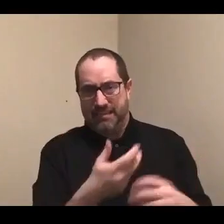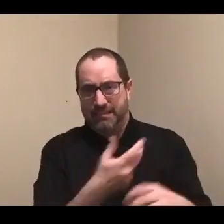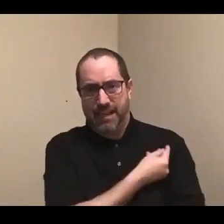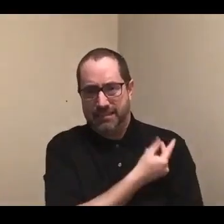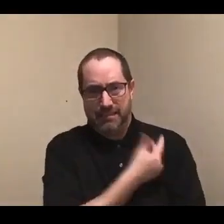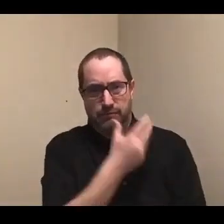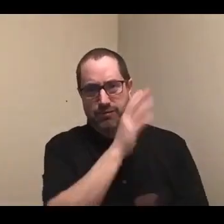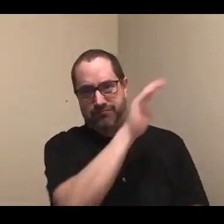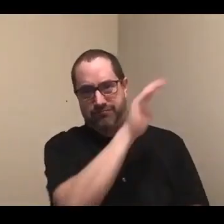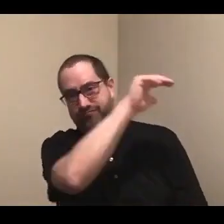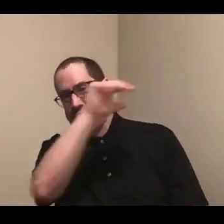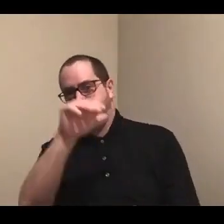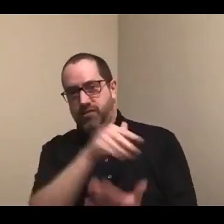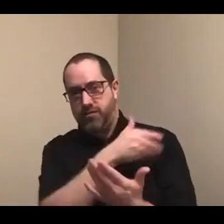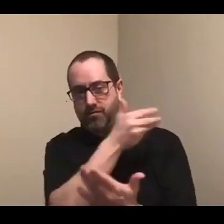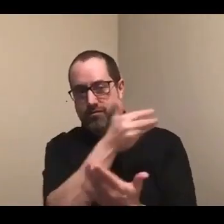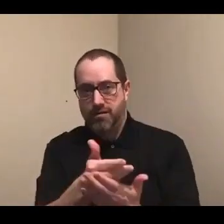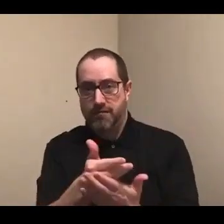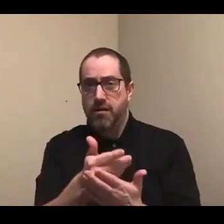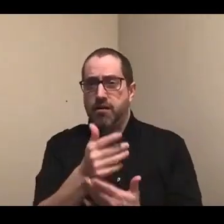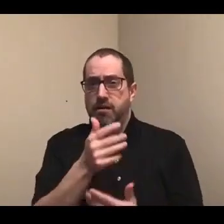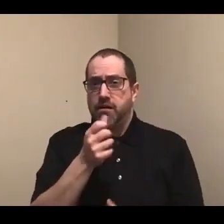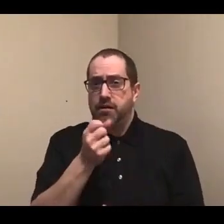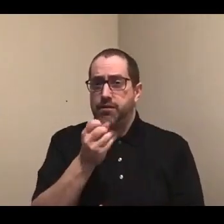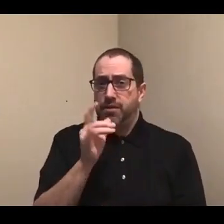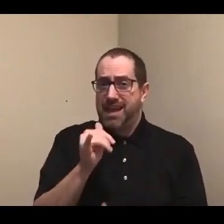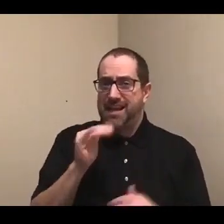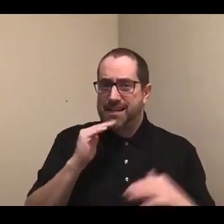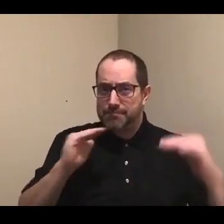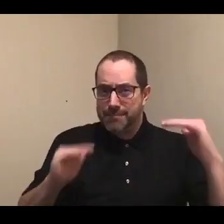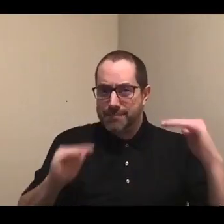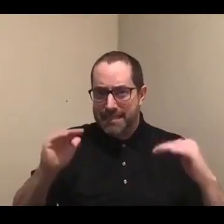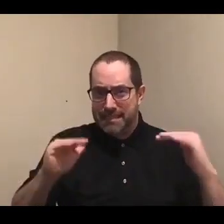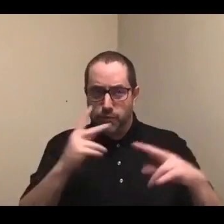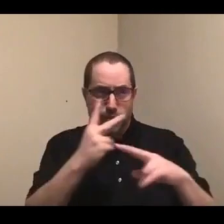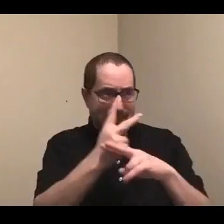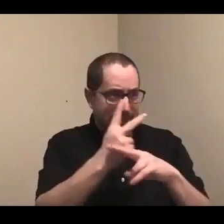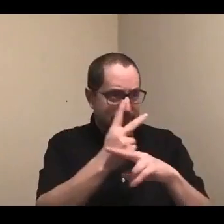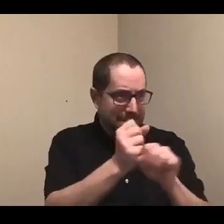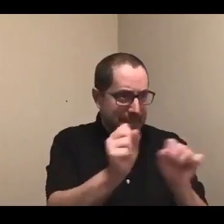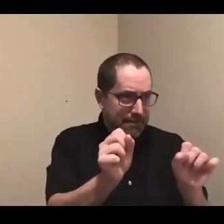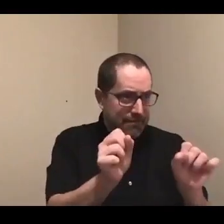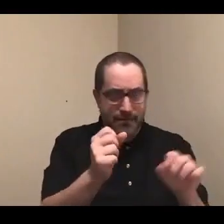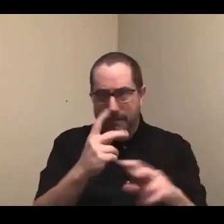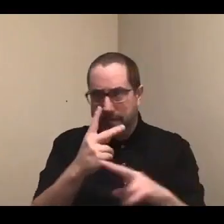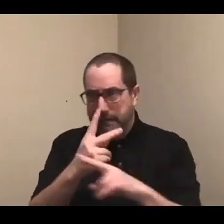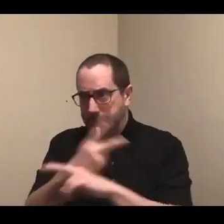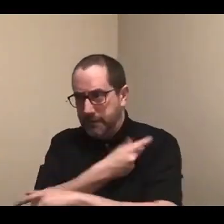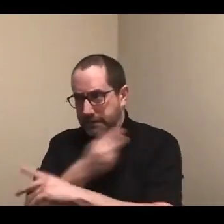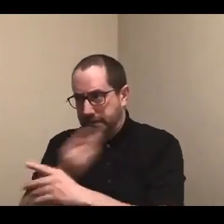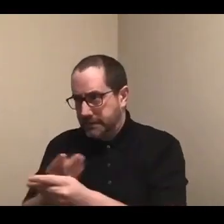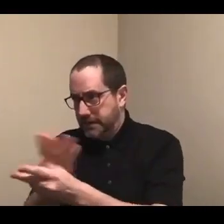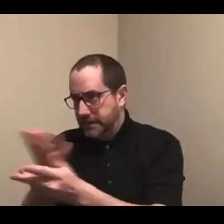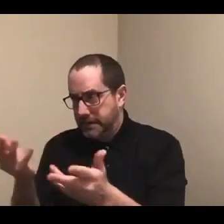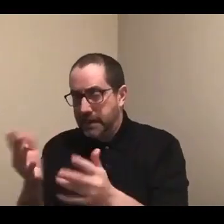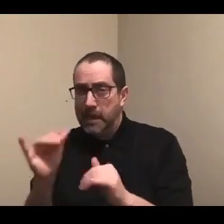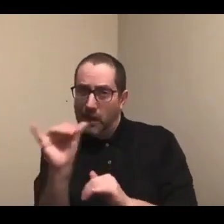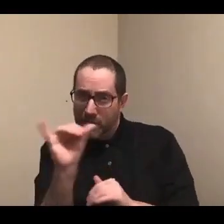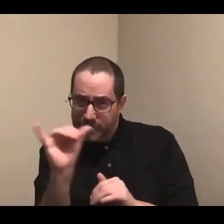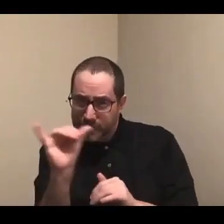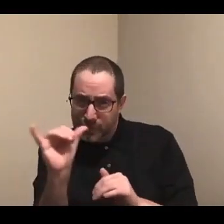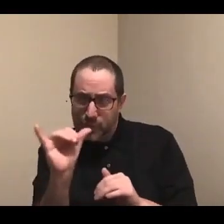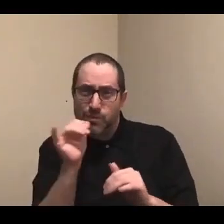find the right place where we can always be to make sure that people are safe, but they're also able to get back to